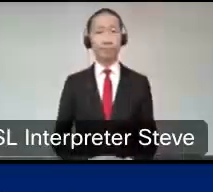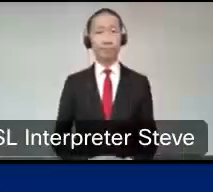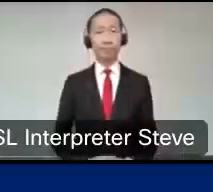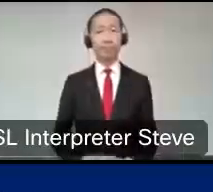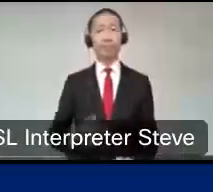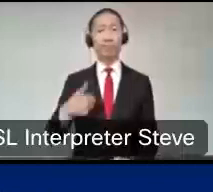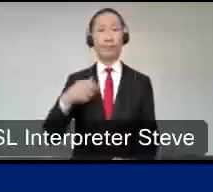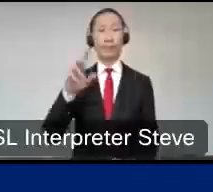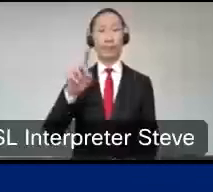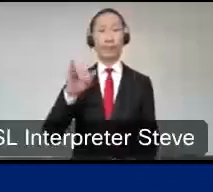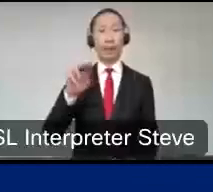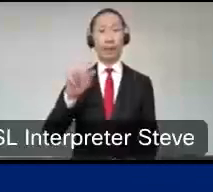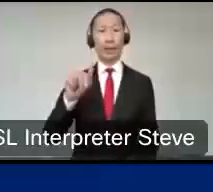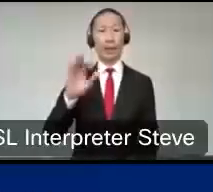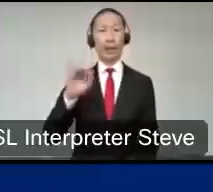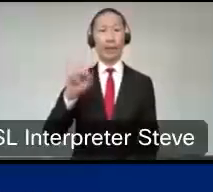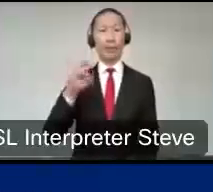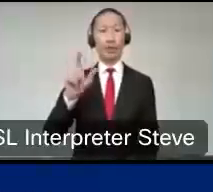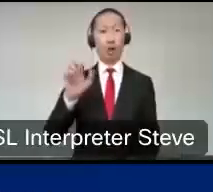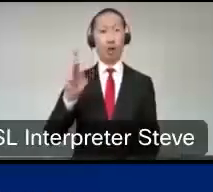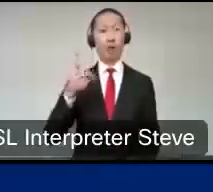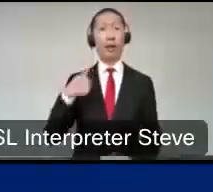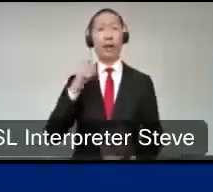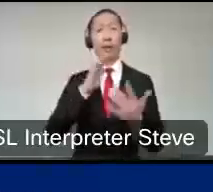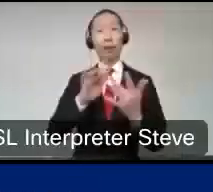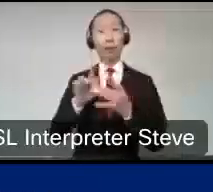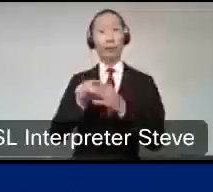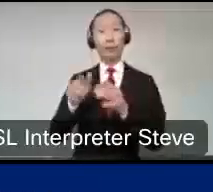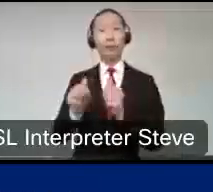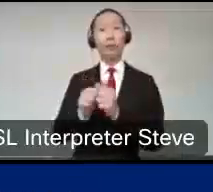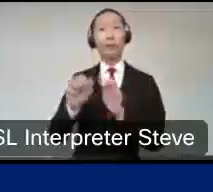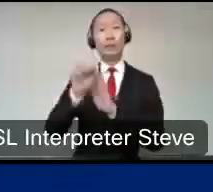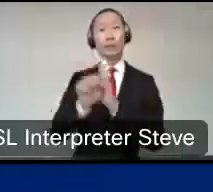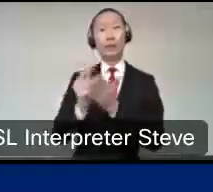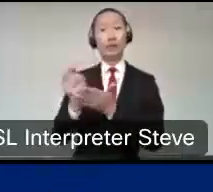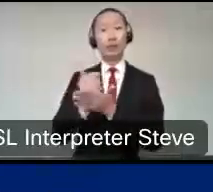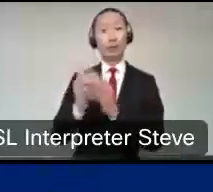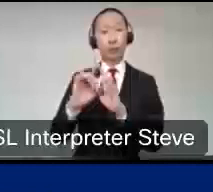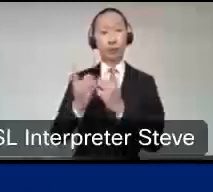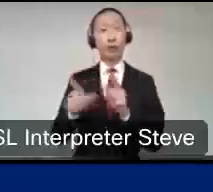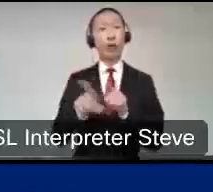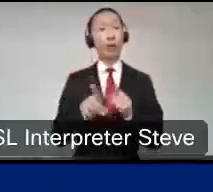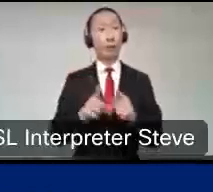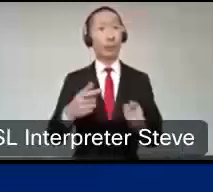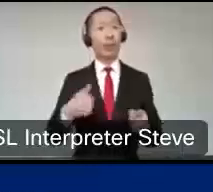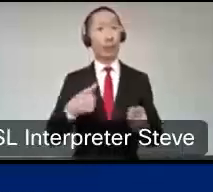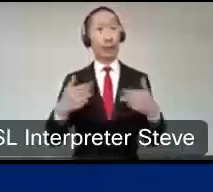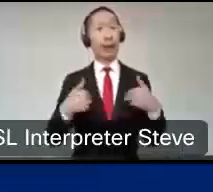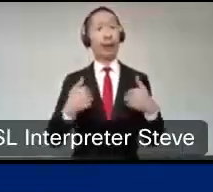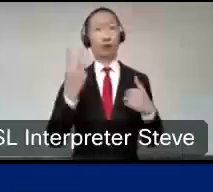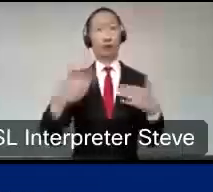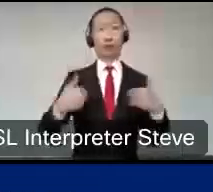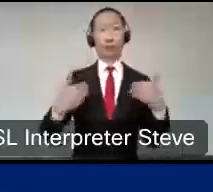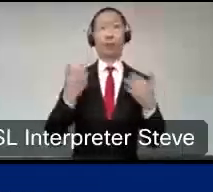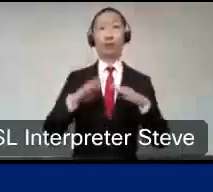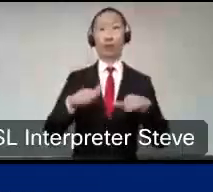I'm Diana Fishlock. I'm an outreach specialist with the State Treasury Department. I'm also the mom of 2 young